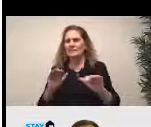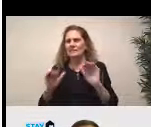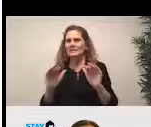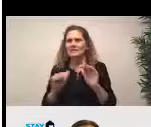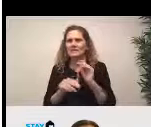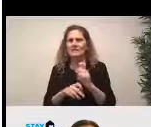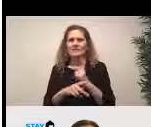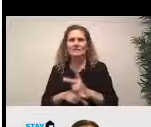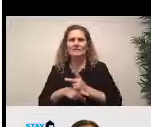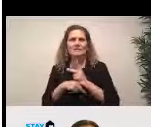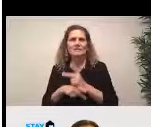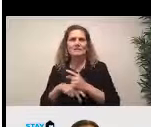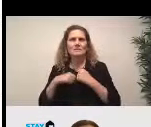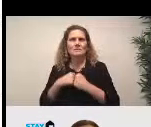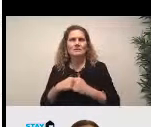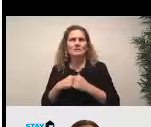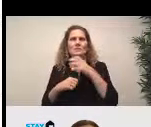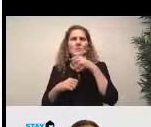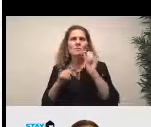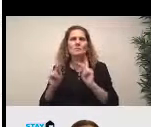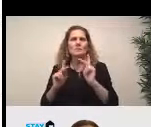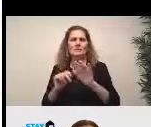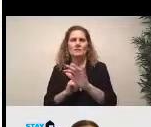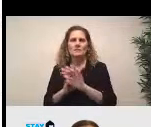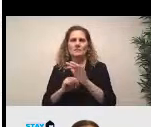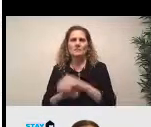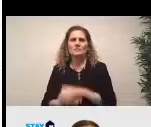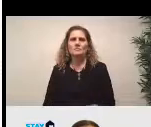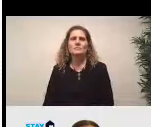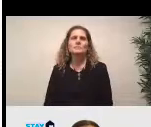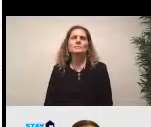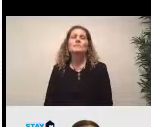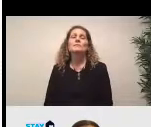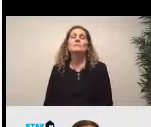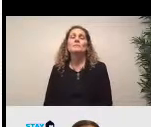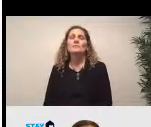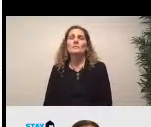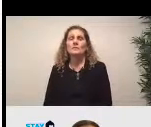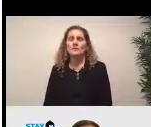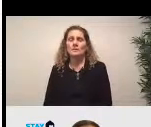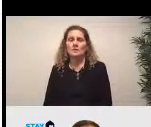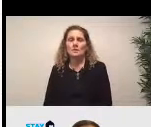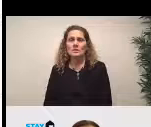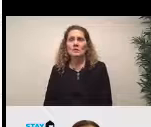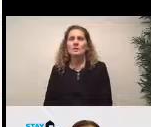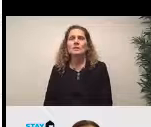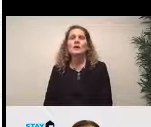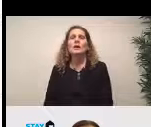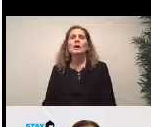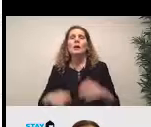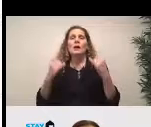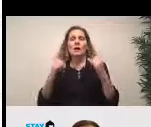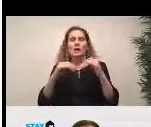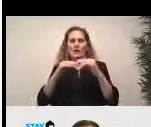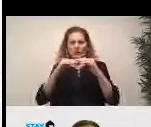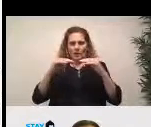from becoming very sick and passing away from COVID. We'll talk next about reproductive number. This is something we've talked